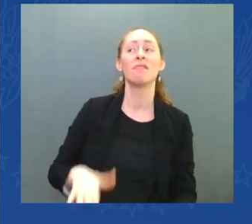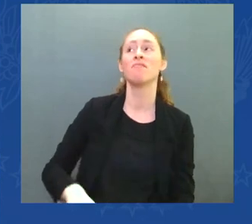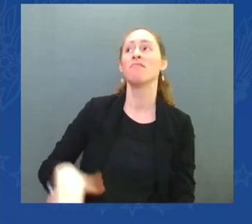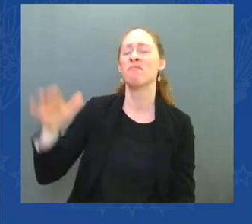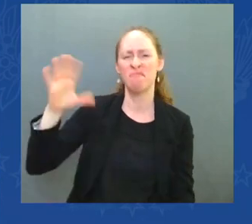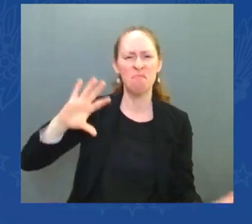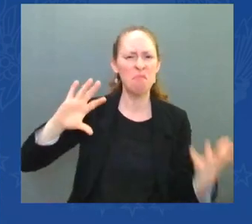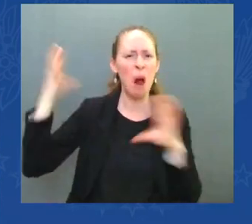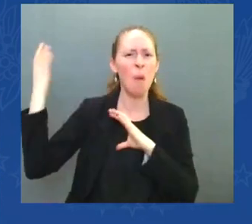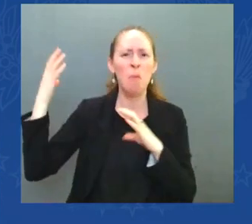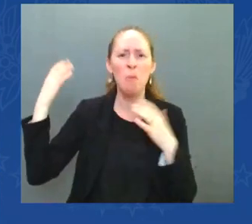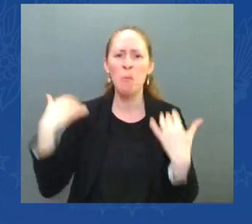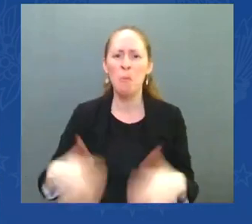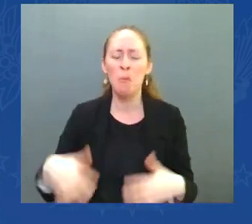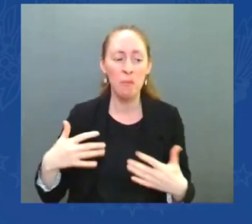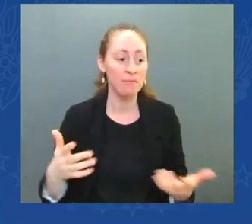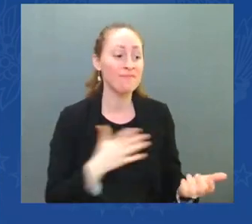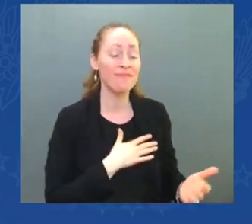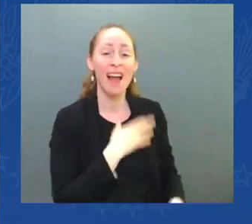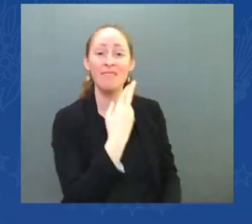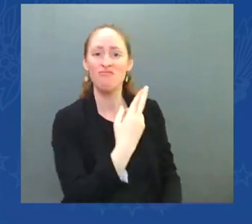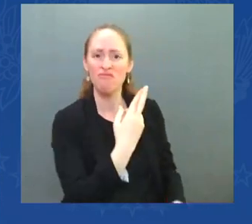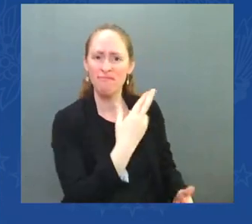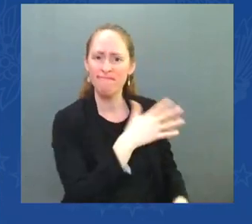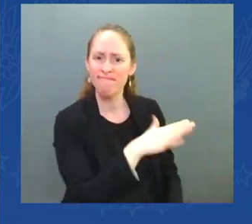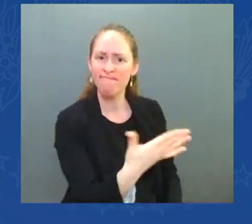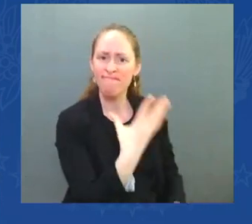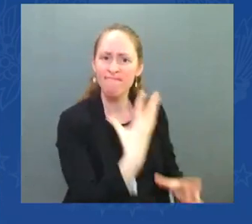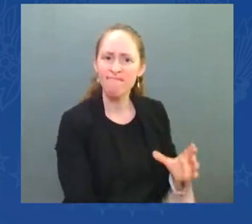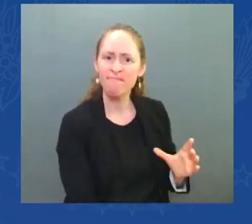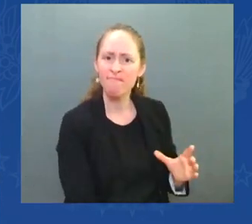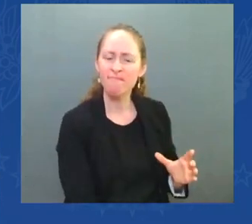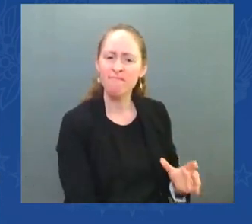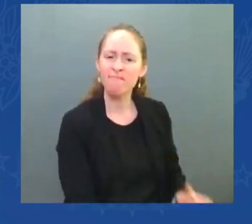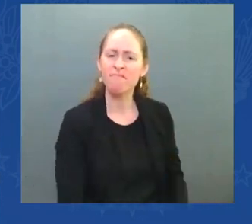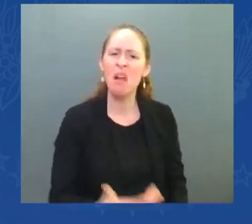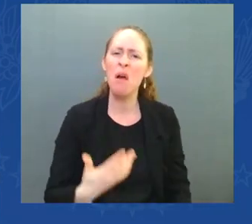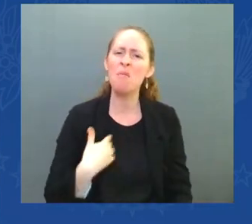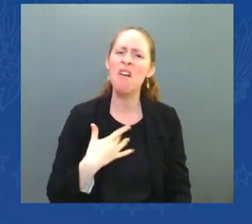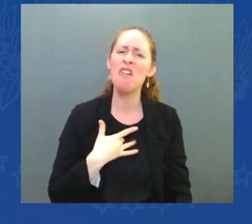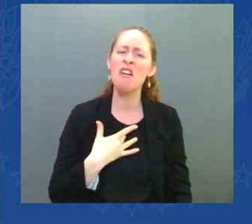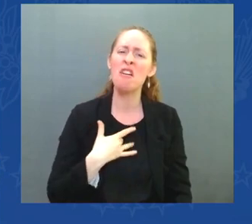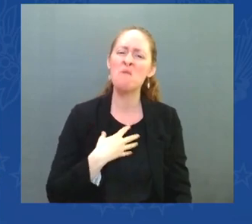nothing has relieved the pain in my heart like working to prevent more senseless shootings.